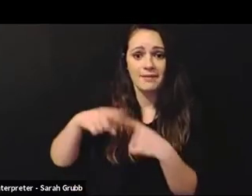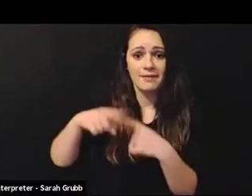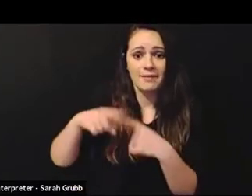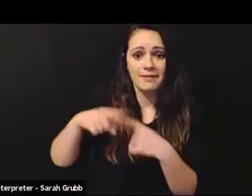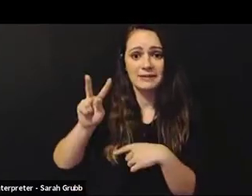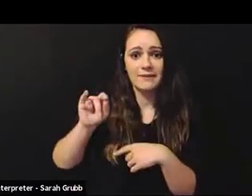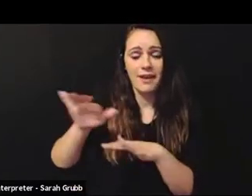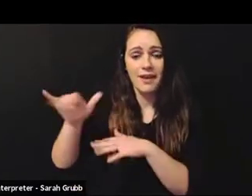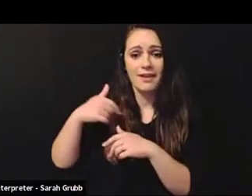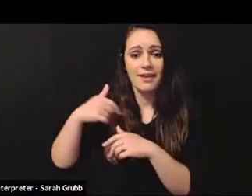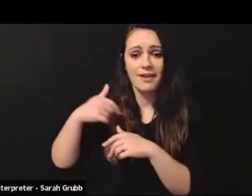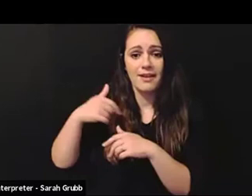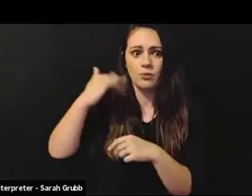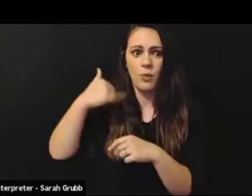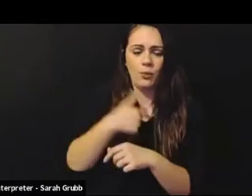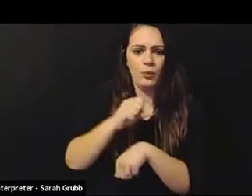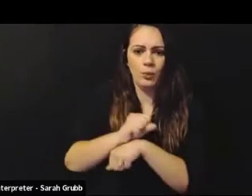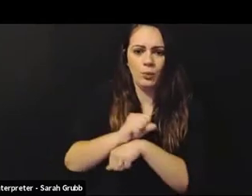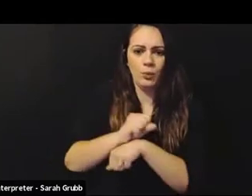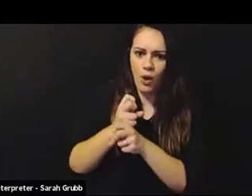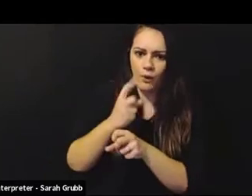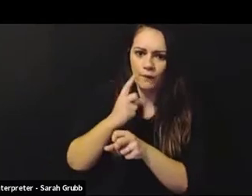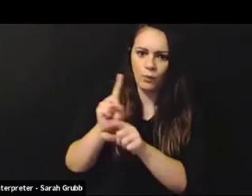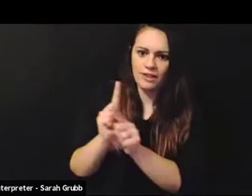and teachers of the deafblind. And